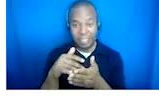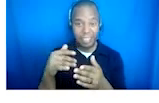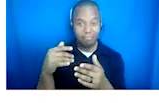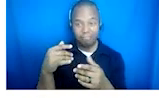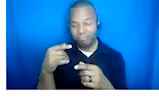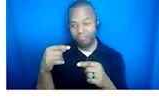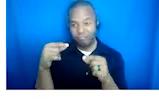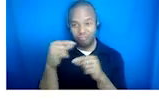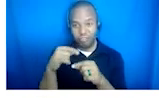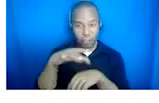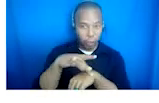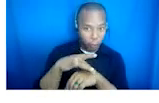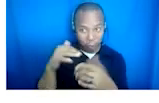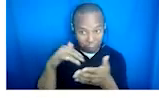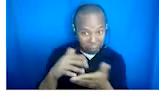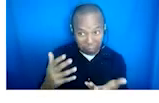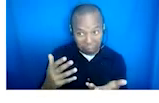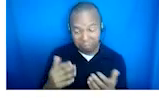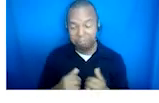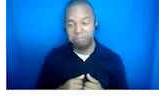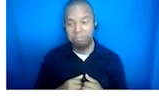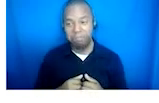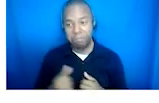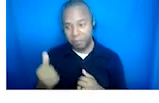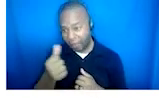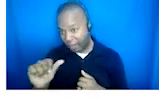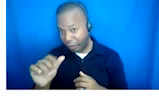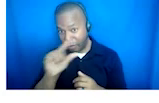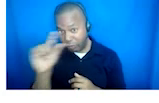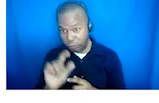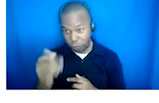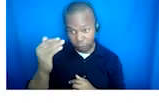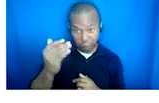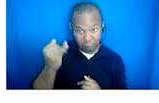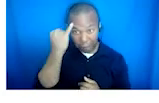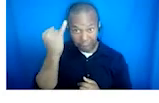biology. No. Does somebody online have a suggestion? Yeah.